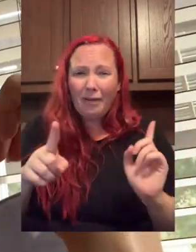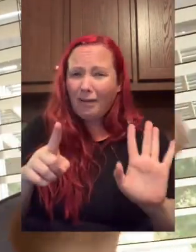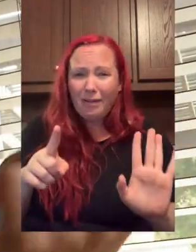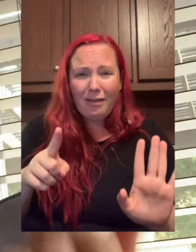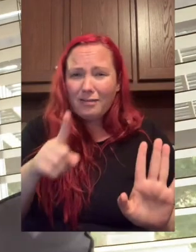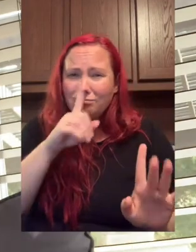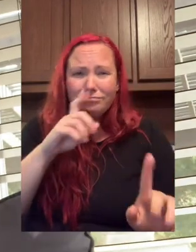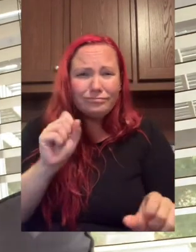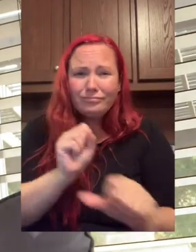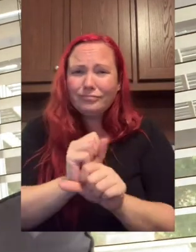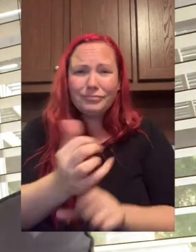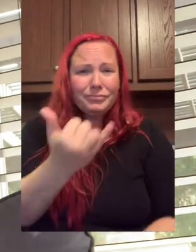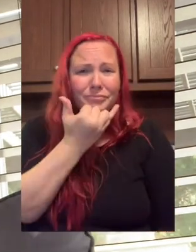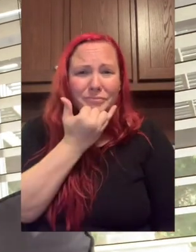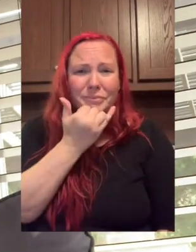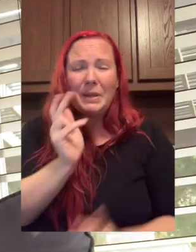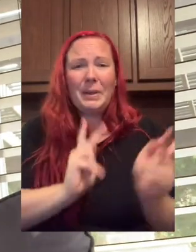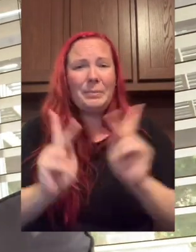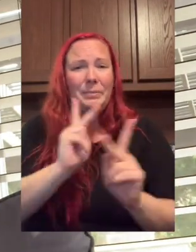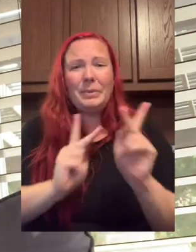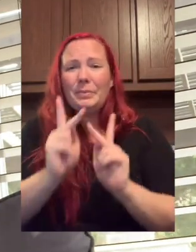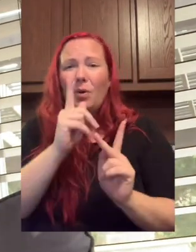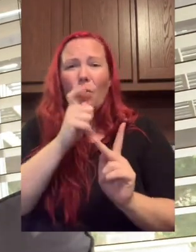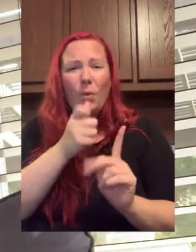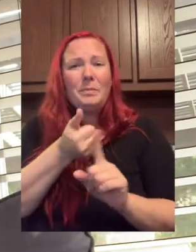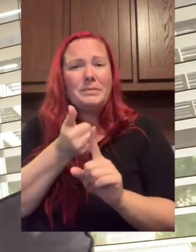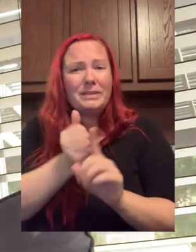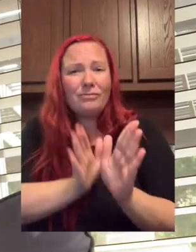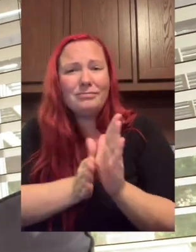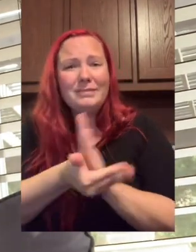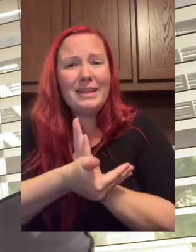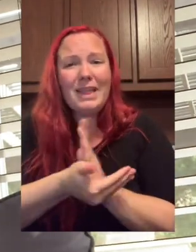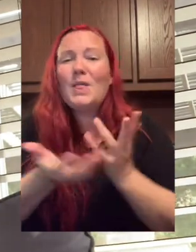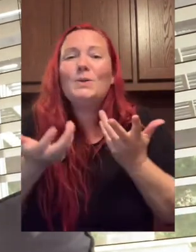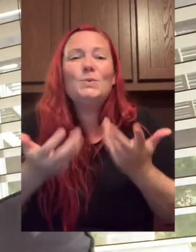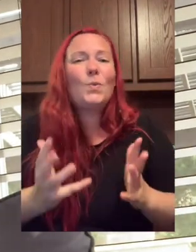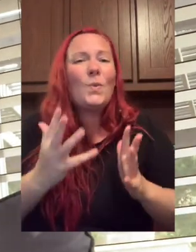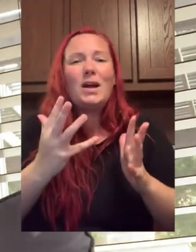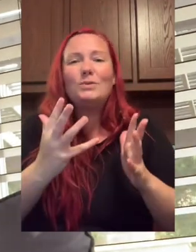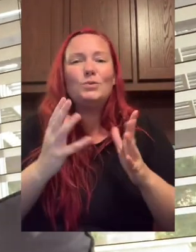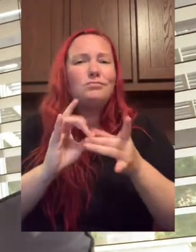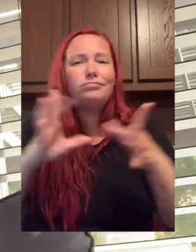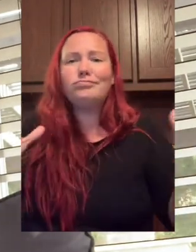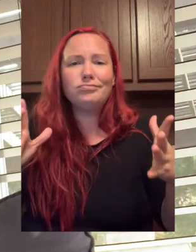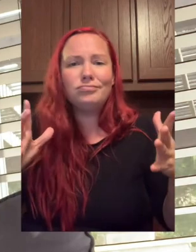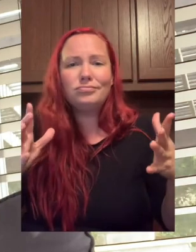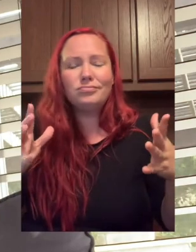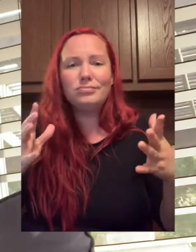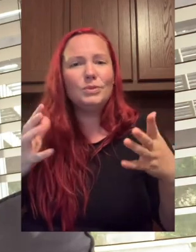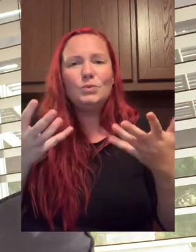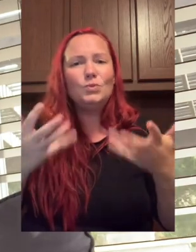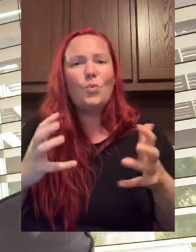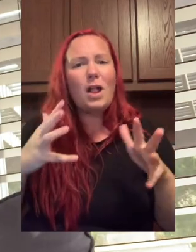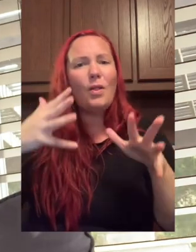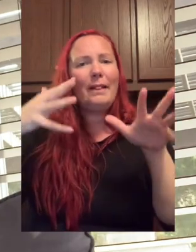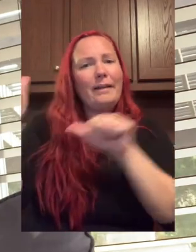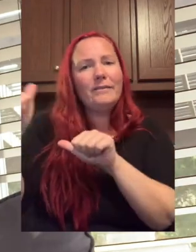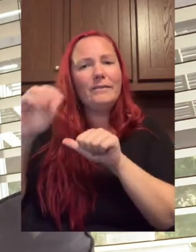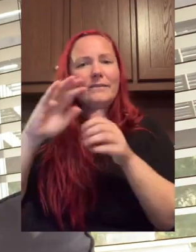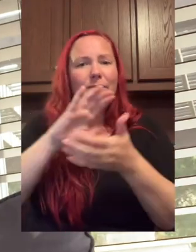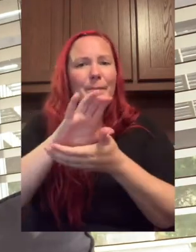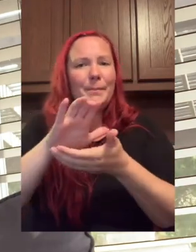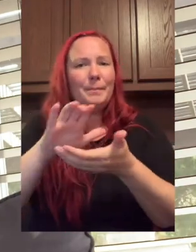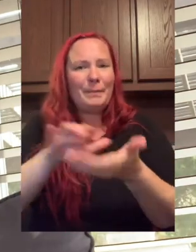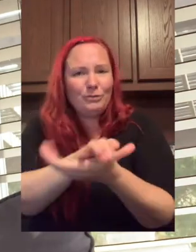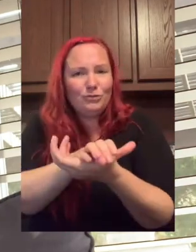that your relationship needs some work, that you're not getting something that you need from that relationship, or perhaps that you shouldn't be together